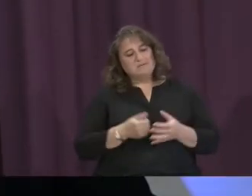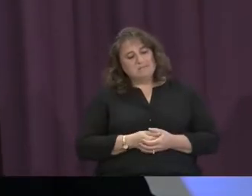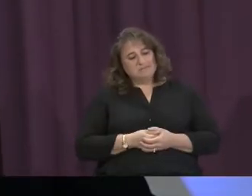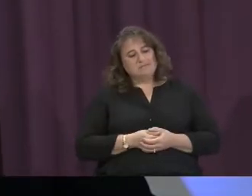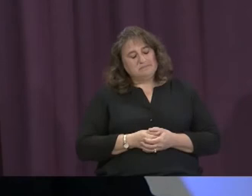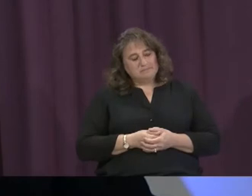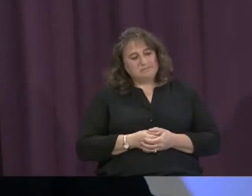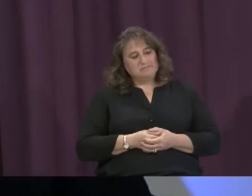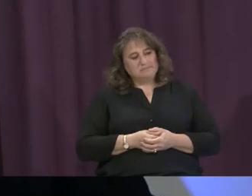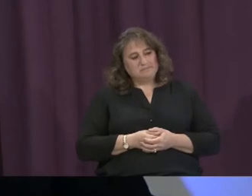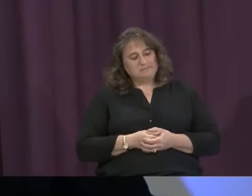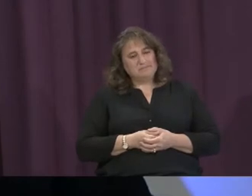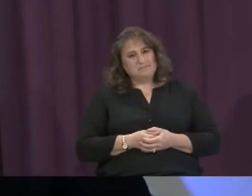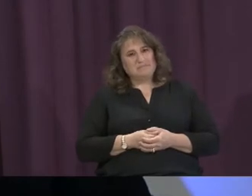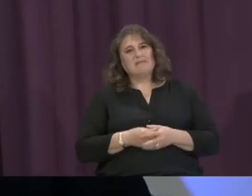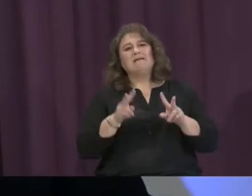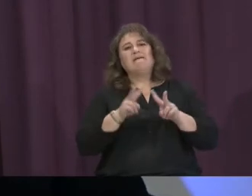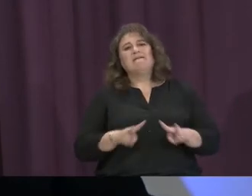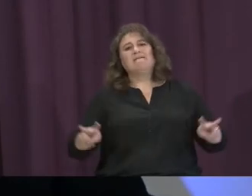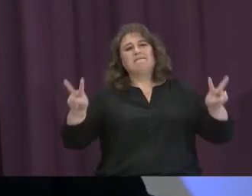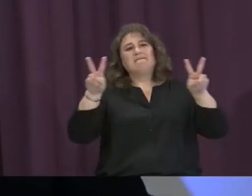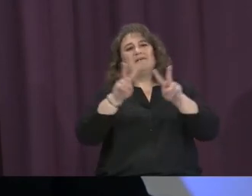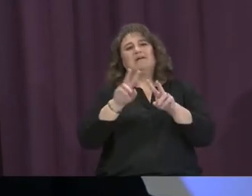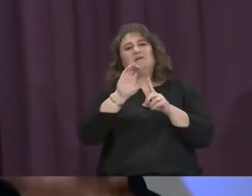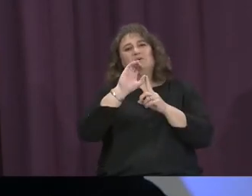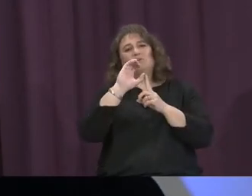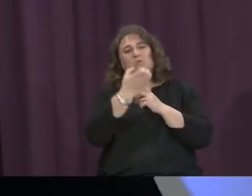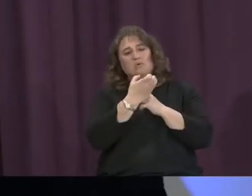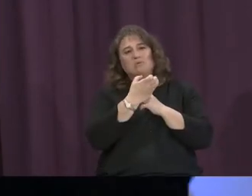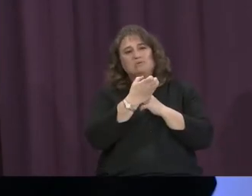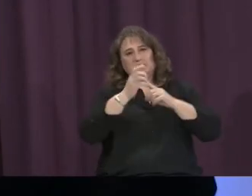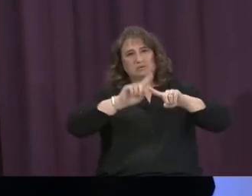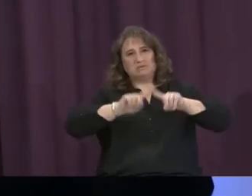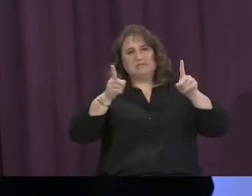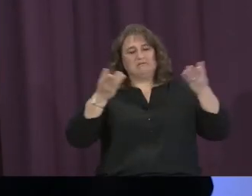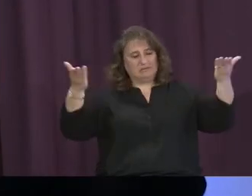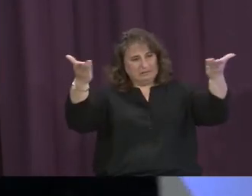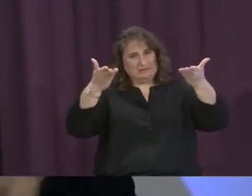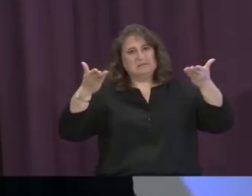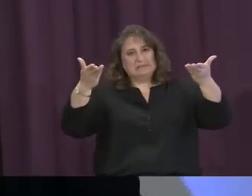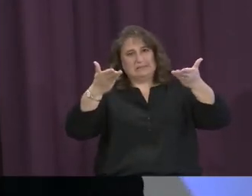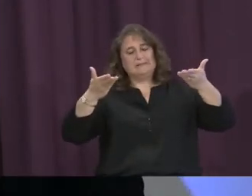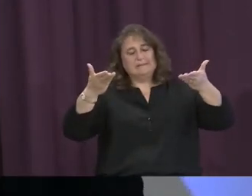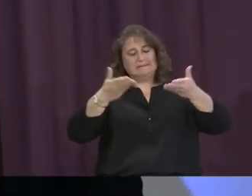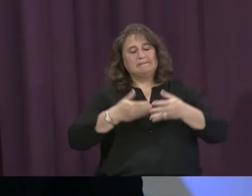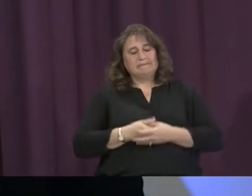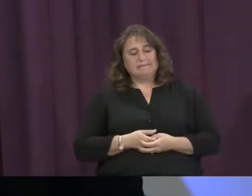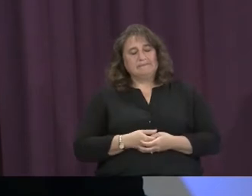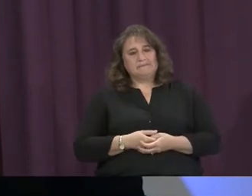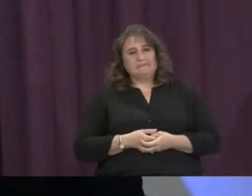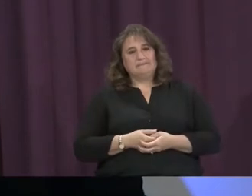I just value the cultural differences around us,